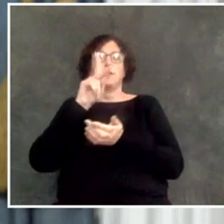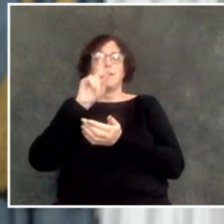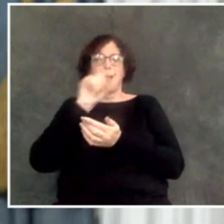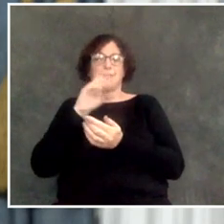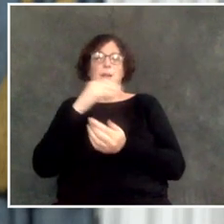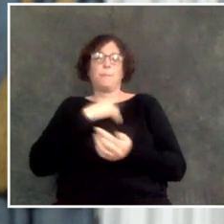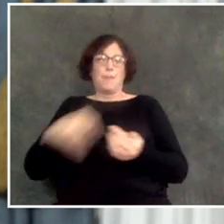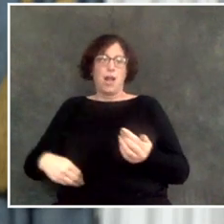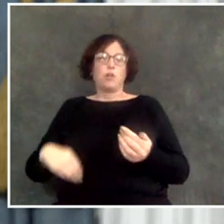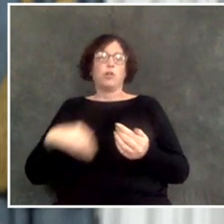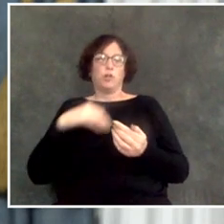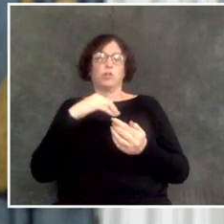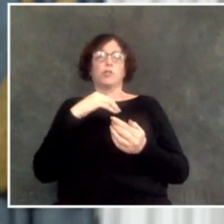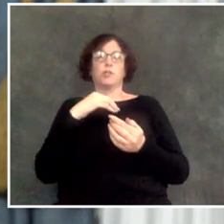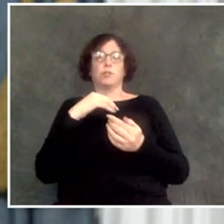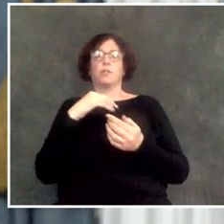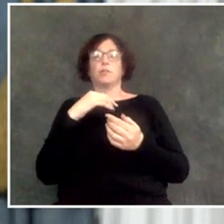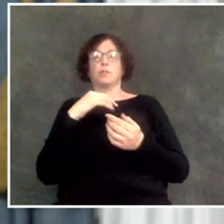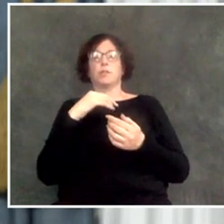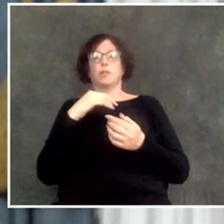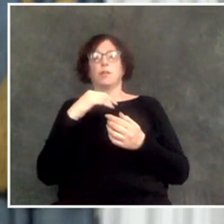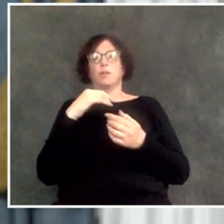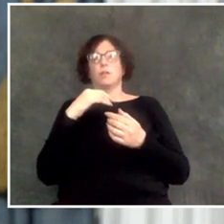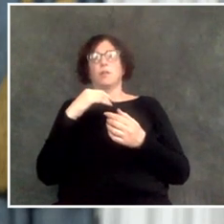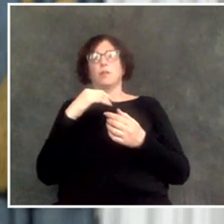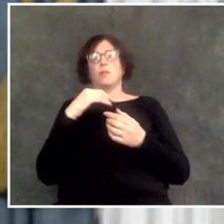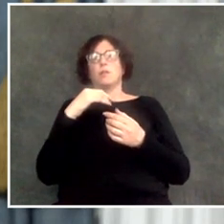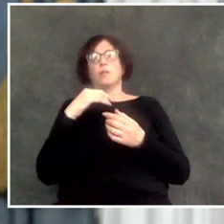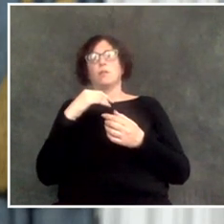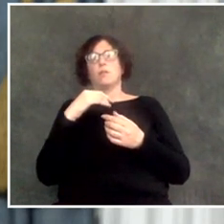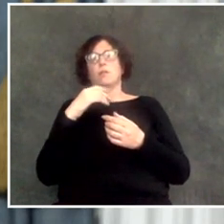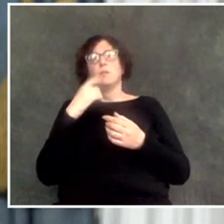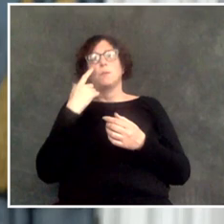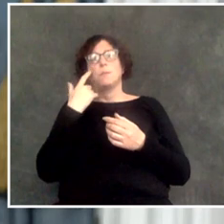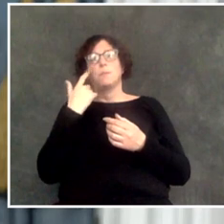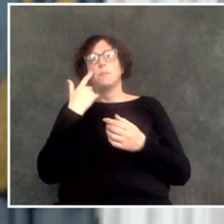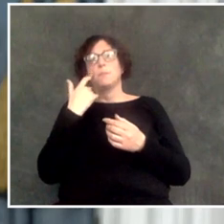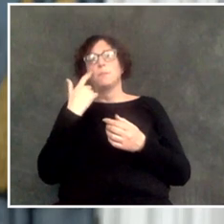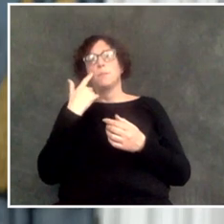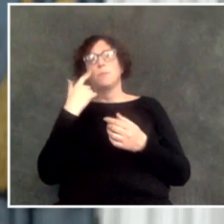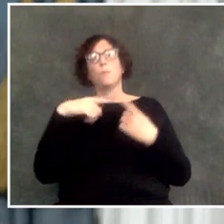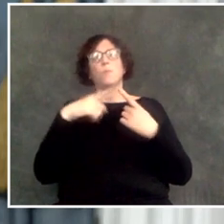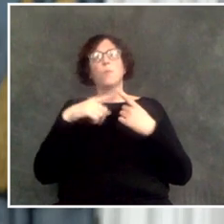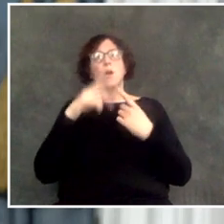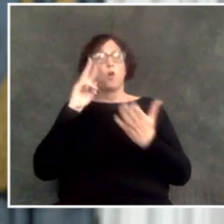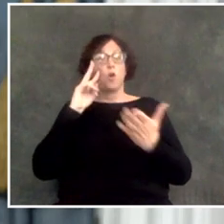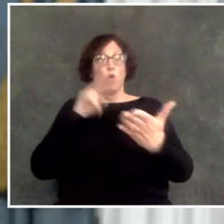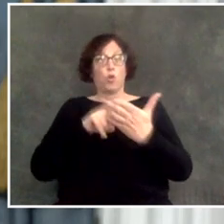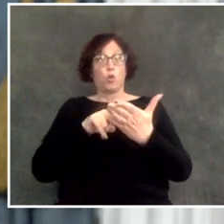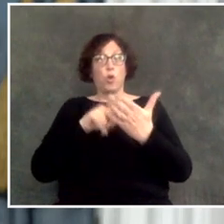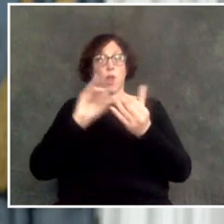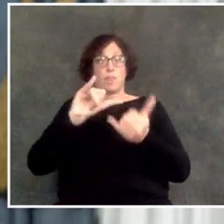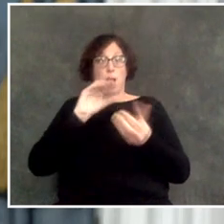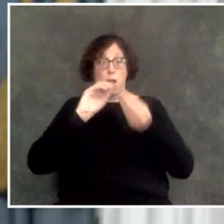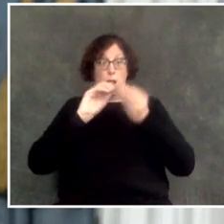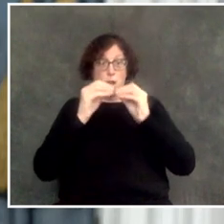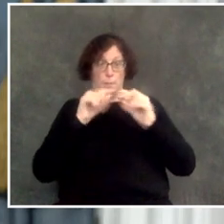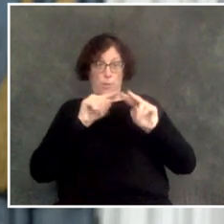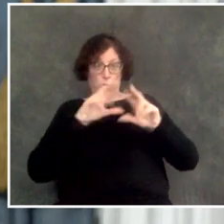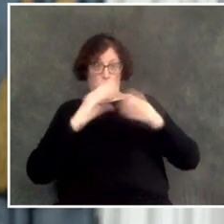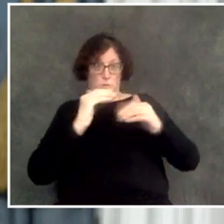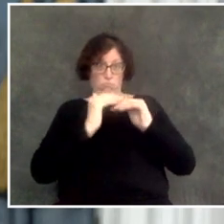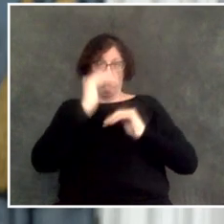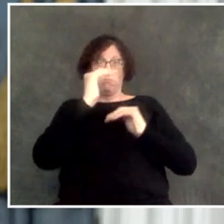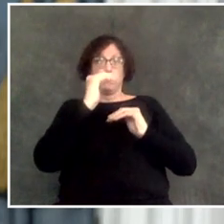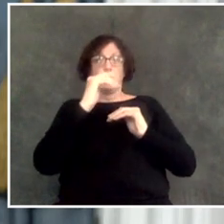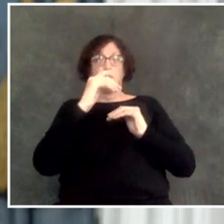normal when you look at the upward trend to see a sawtooth pattern into that. And so I wouldn't make